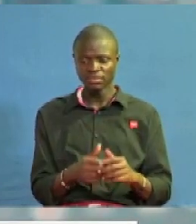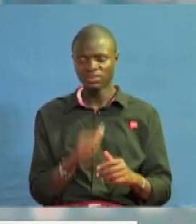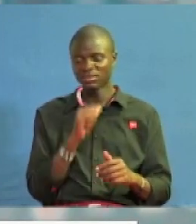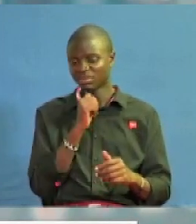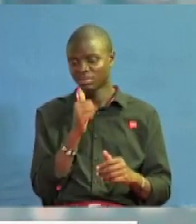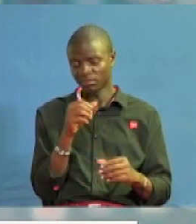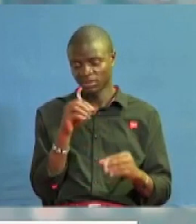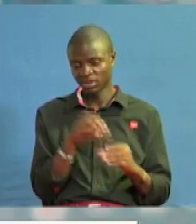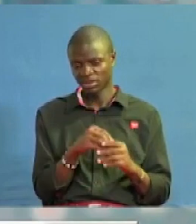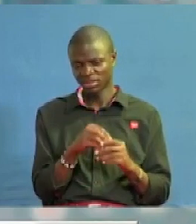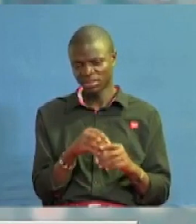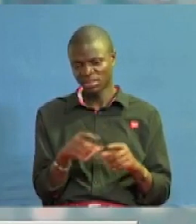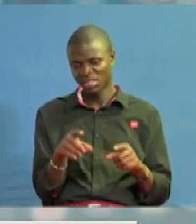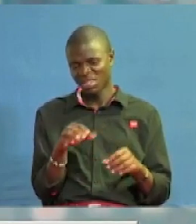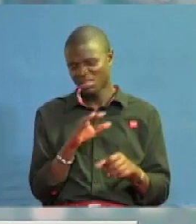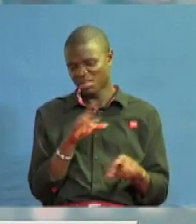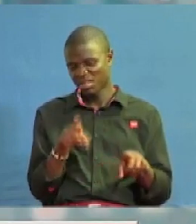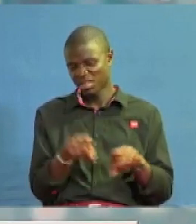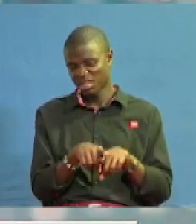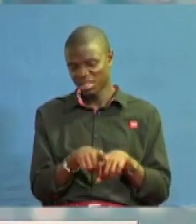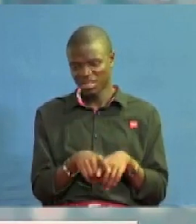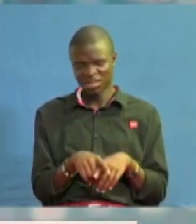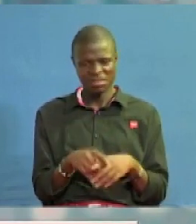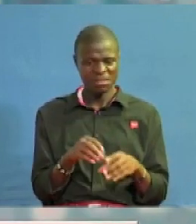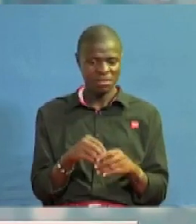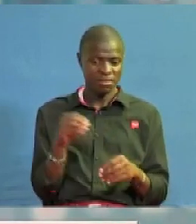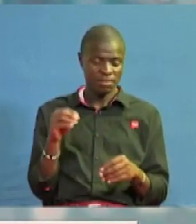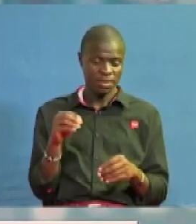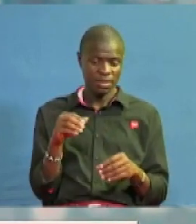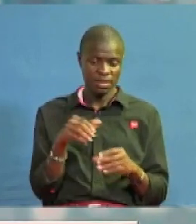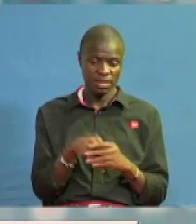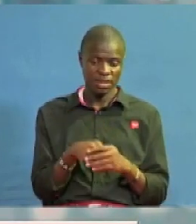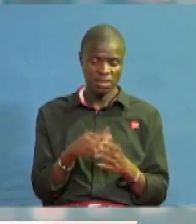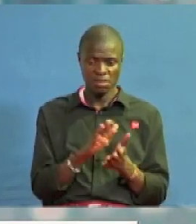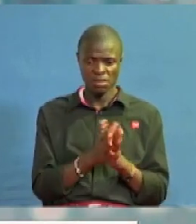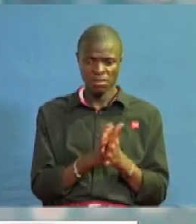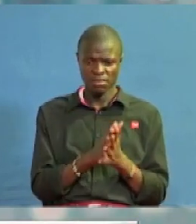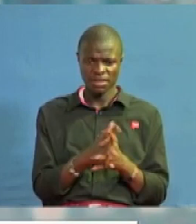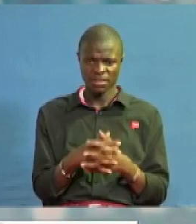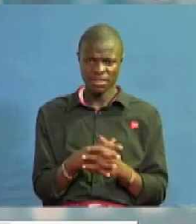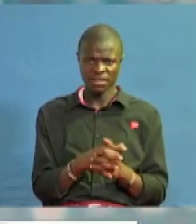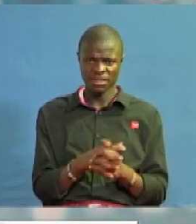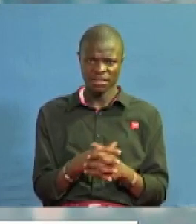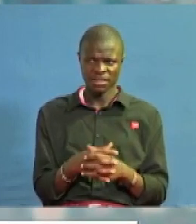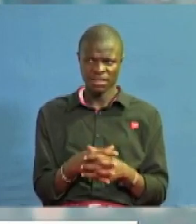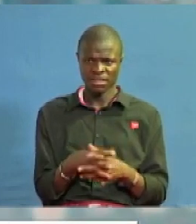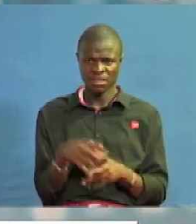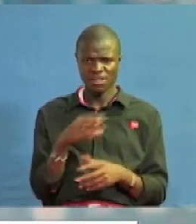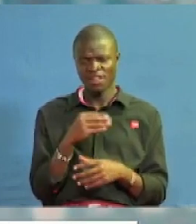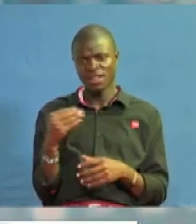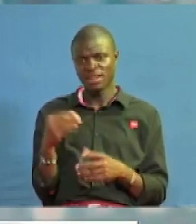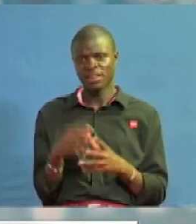in one basket, because let's say you decide to buy stocks in banks, okay? Yeah.